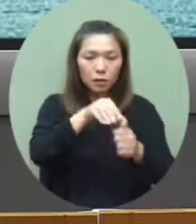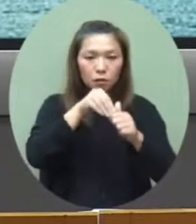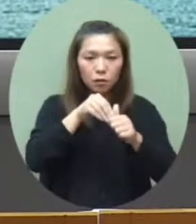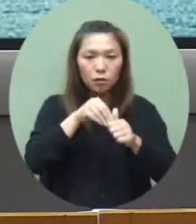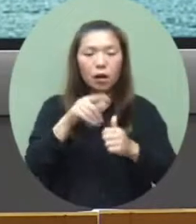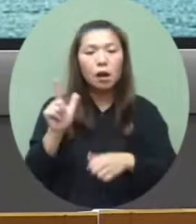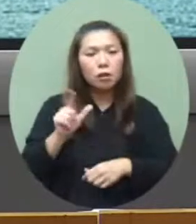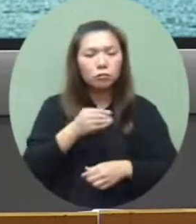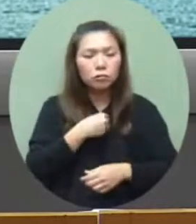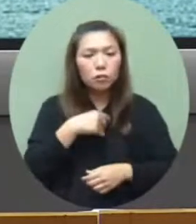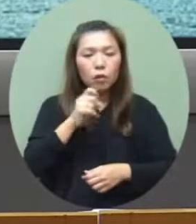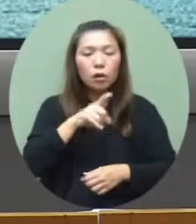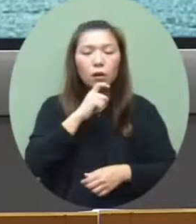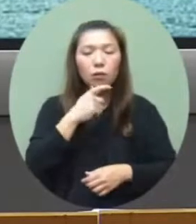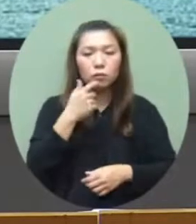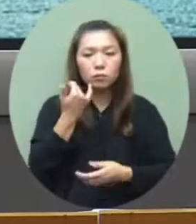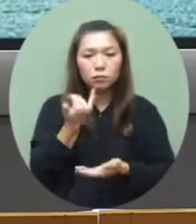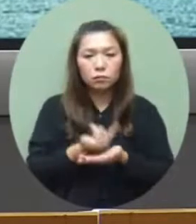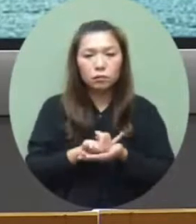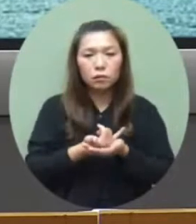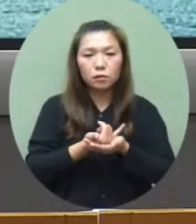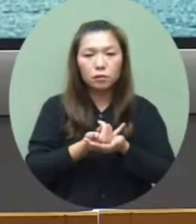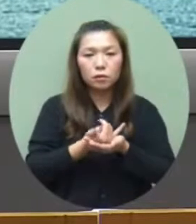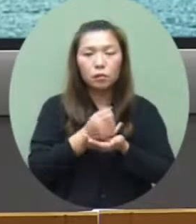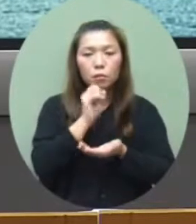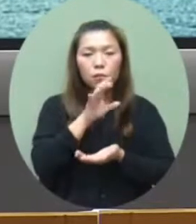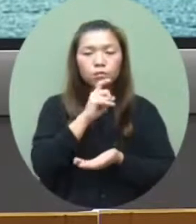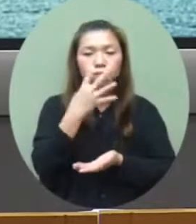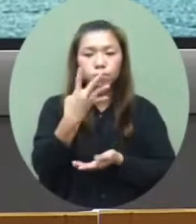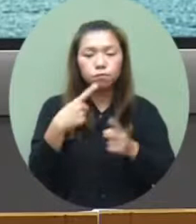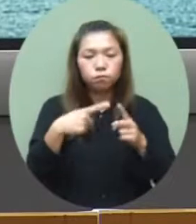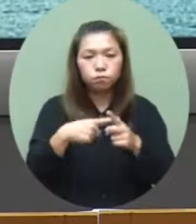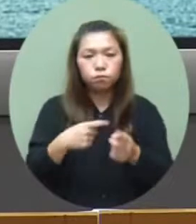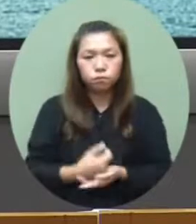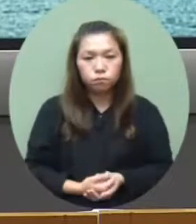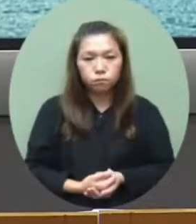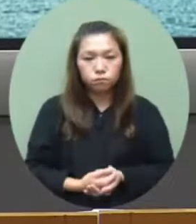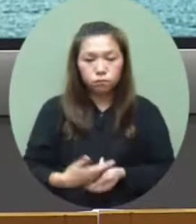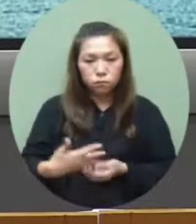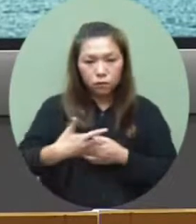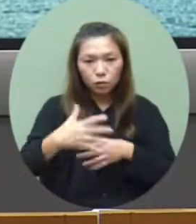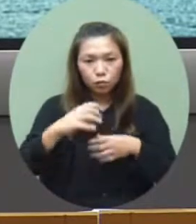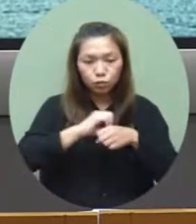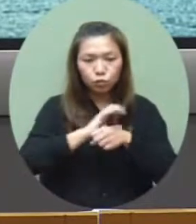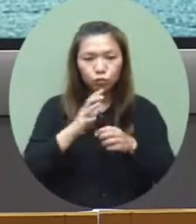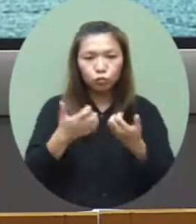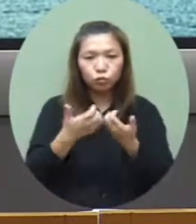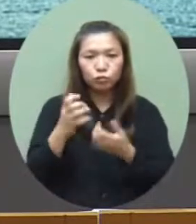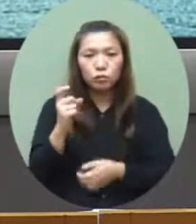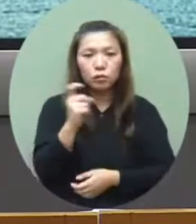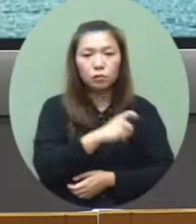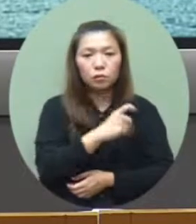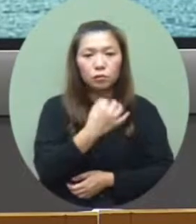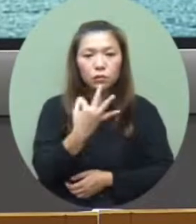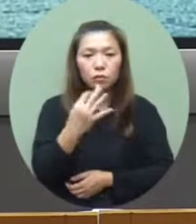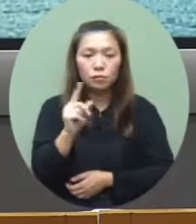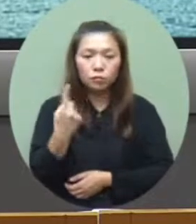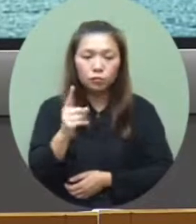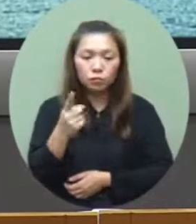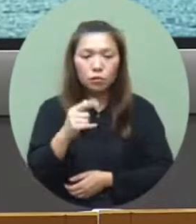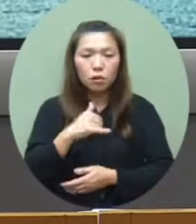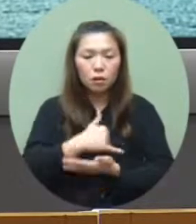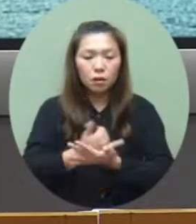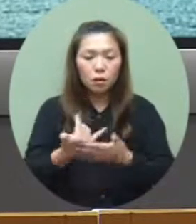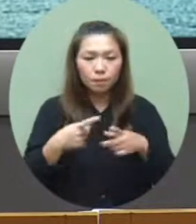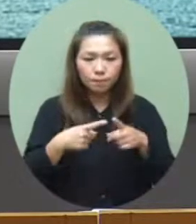221 via RAT. And as reported by Dr. Lau, we reported 4 death cases as well. So the total